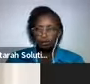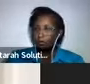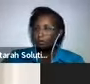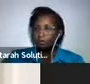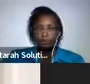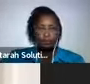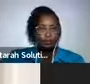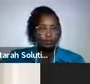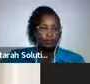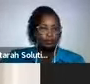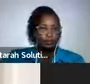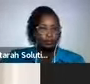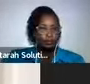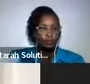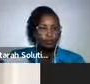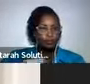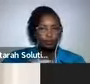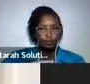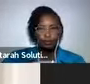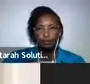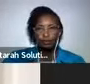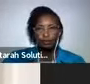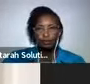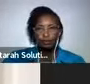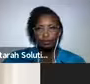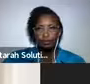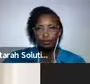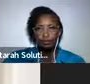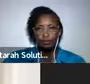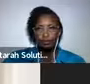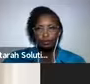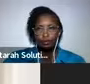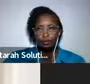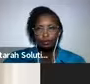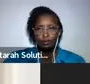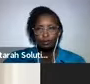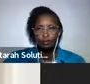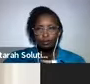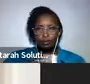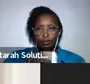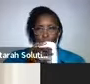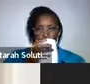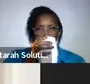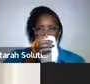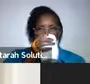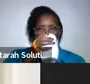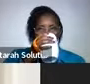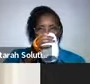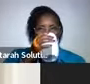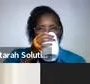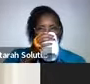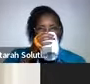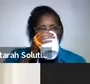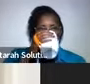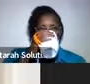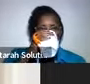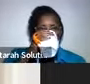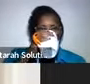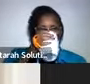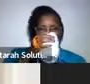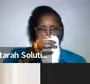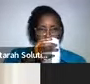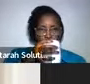day. Some of you said you're generating 1 lead a day. She's running a law firm, and imagine she's waking up every day to